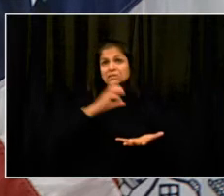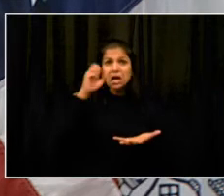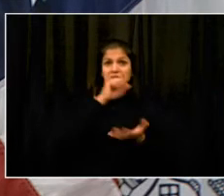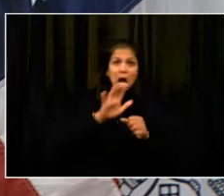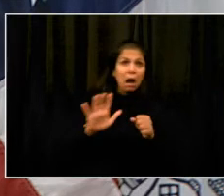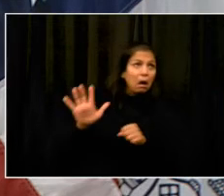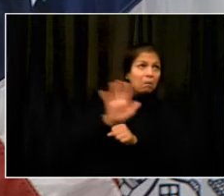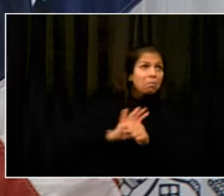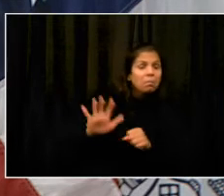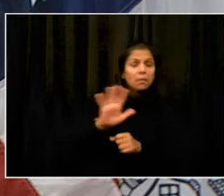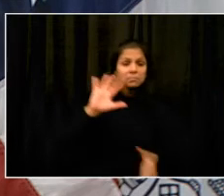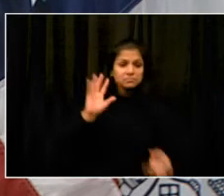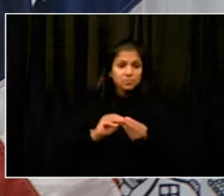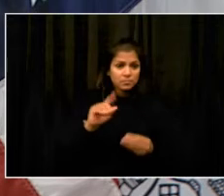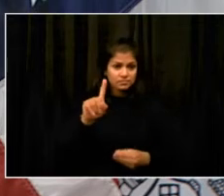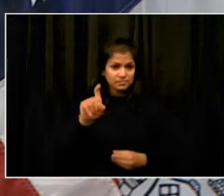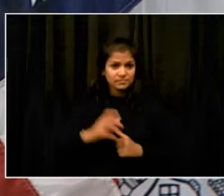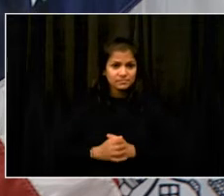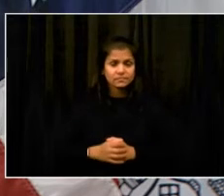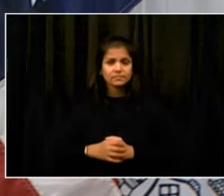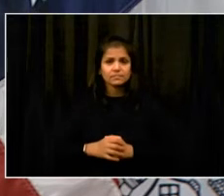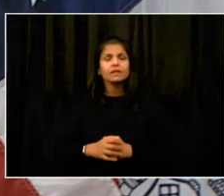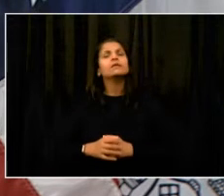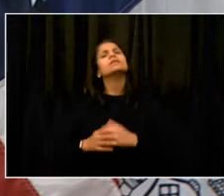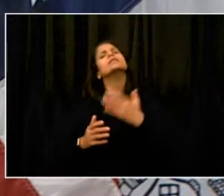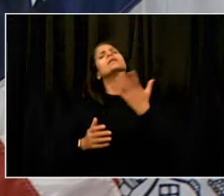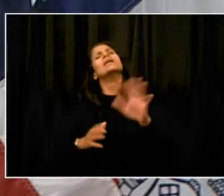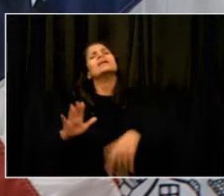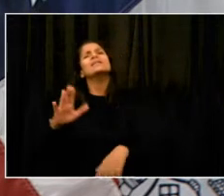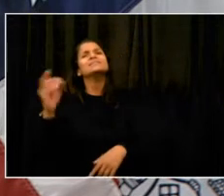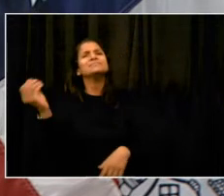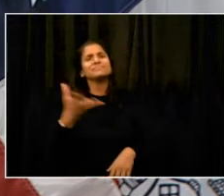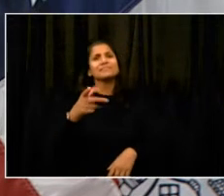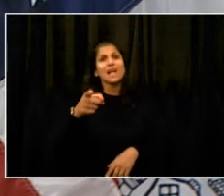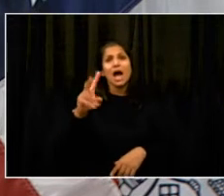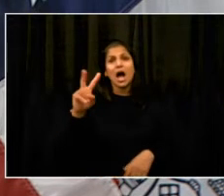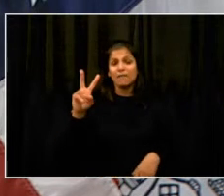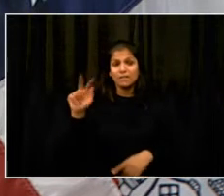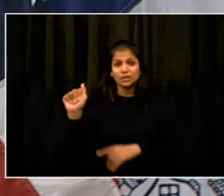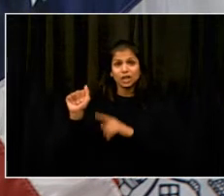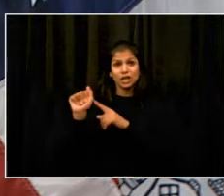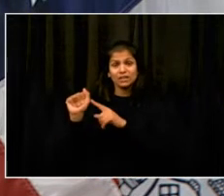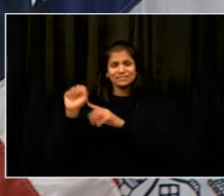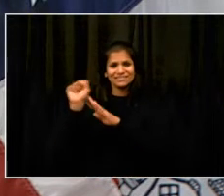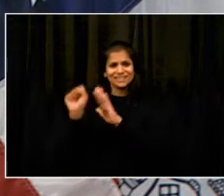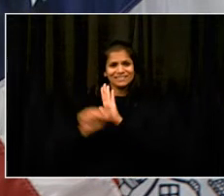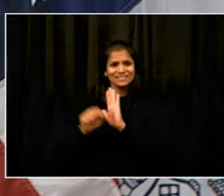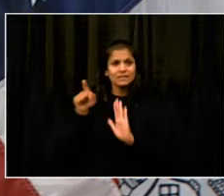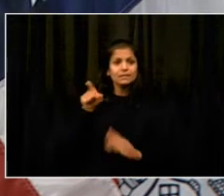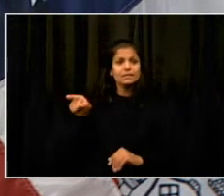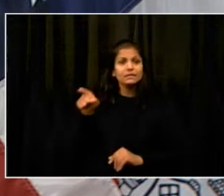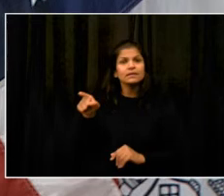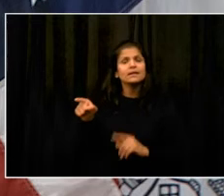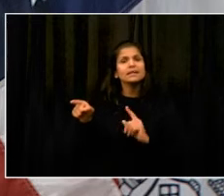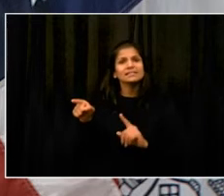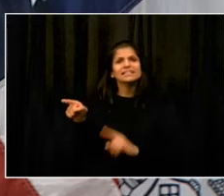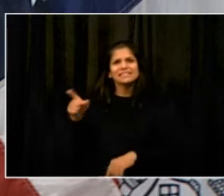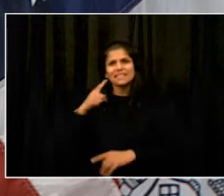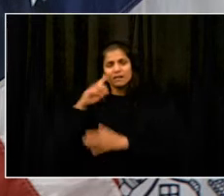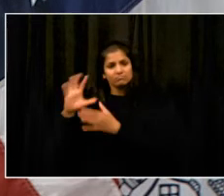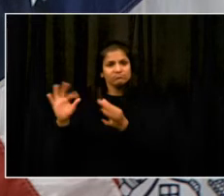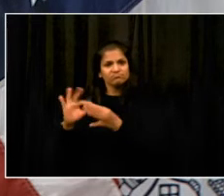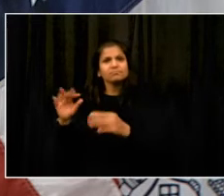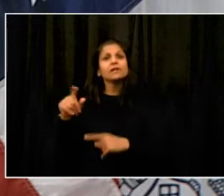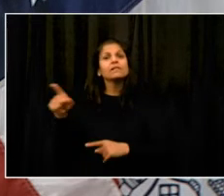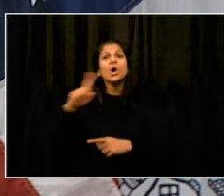failing grades doubling year over year. They attribute that mostly to remote learning. We aren't really doing grades this year in the city public